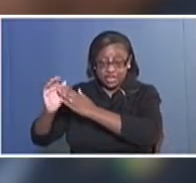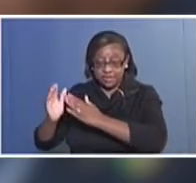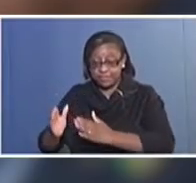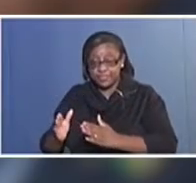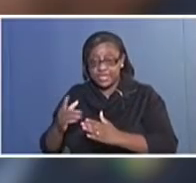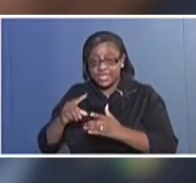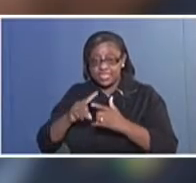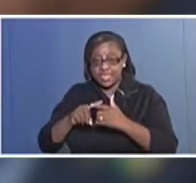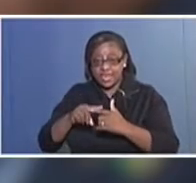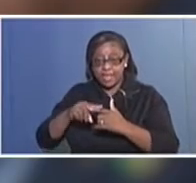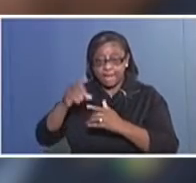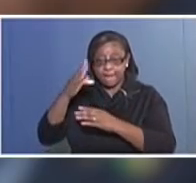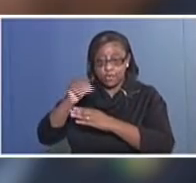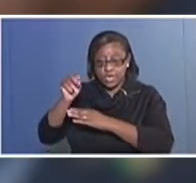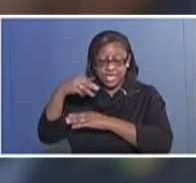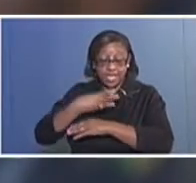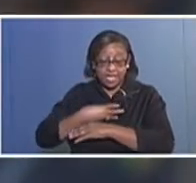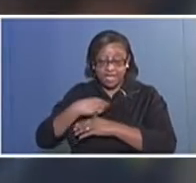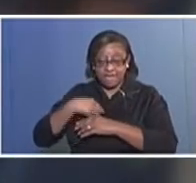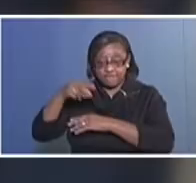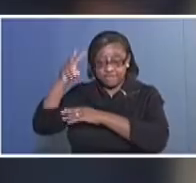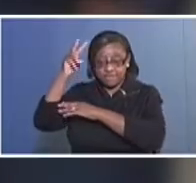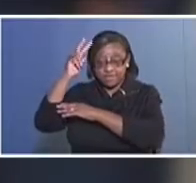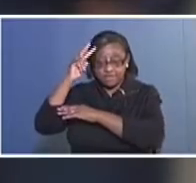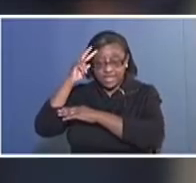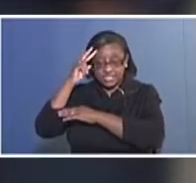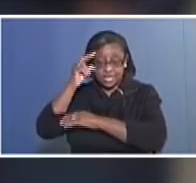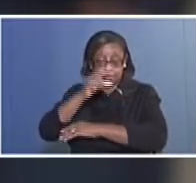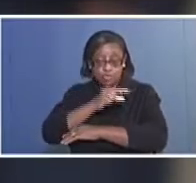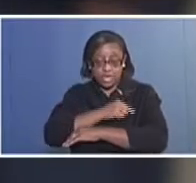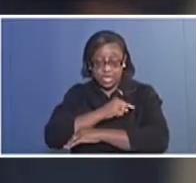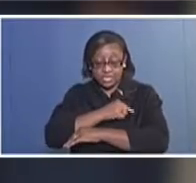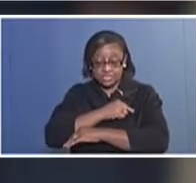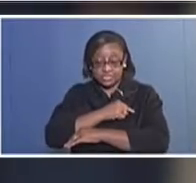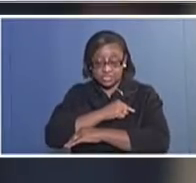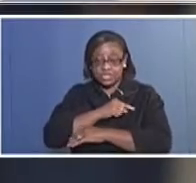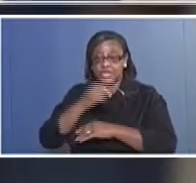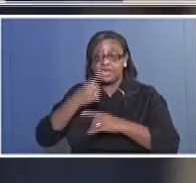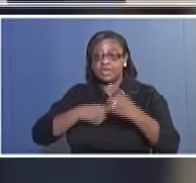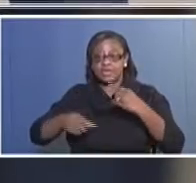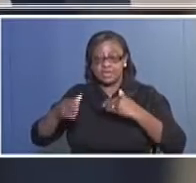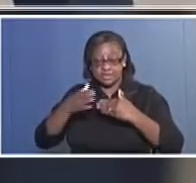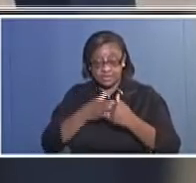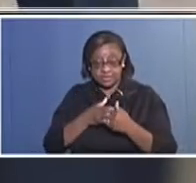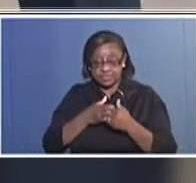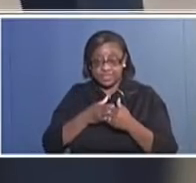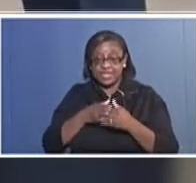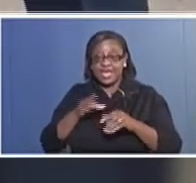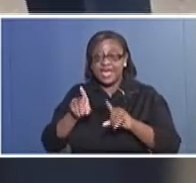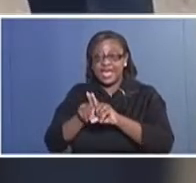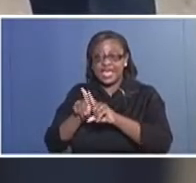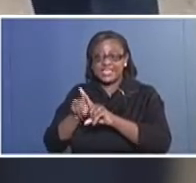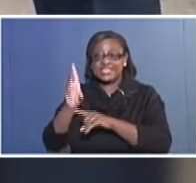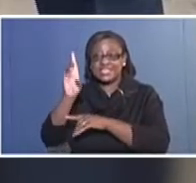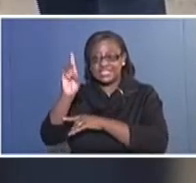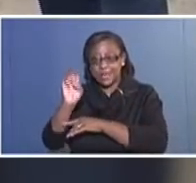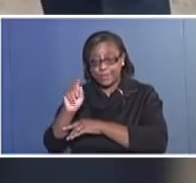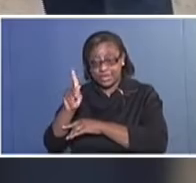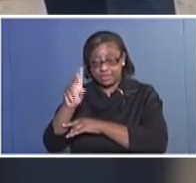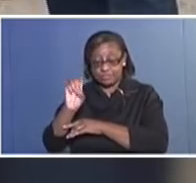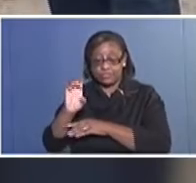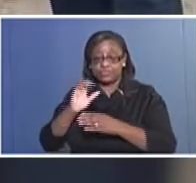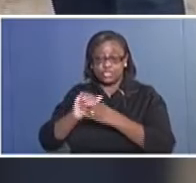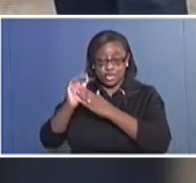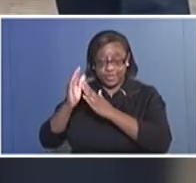attorney, businessman, and former banker and parliamentarian Valentine Grimes makes a return, and this time as deputy chairman.